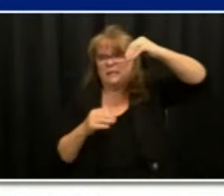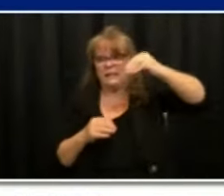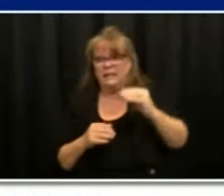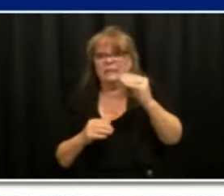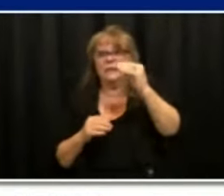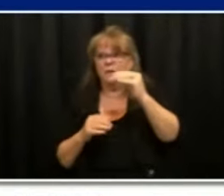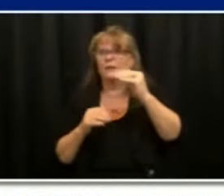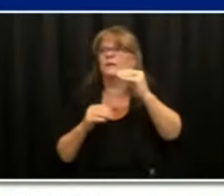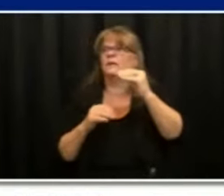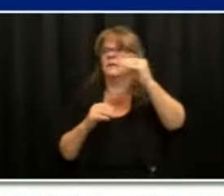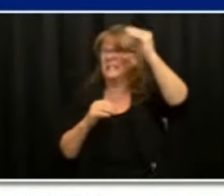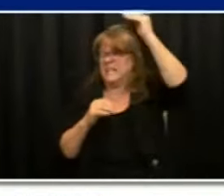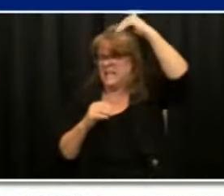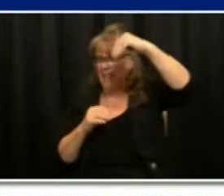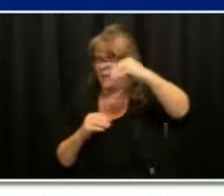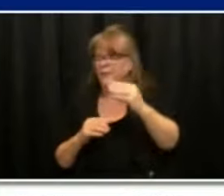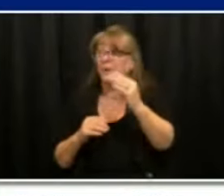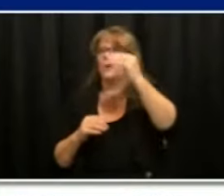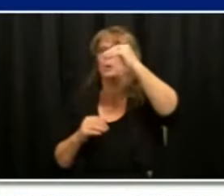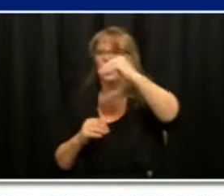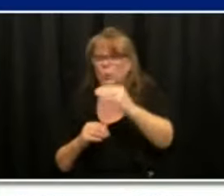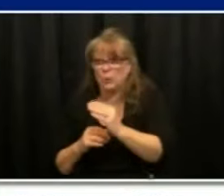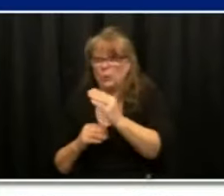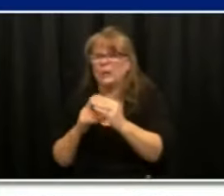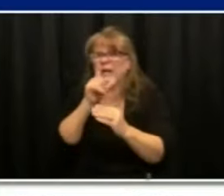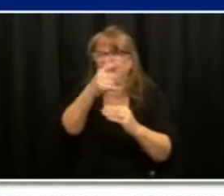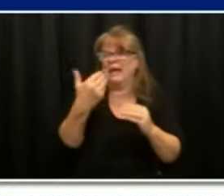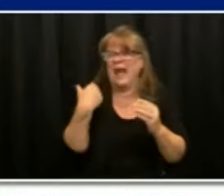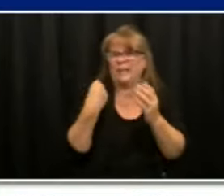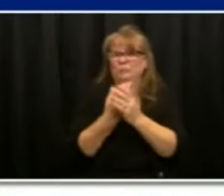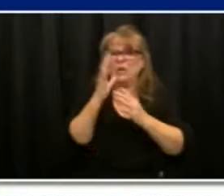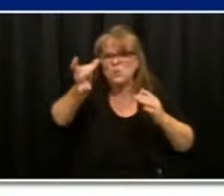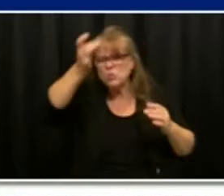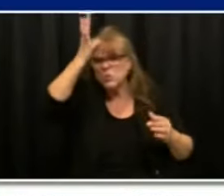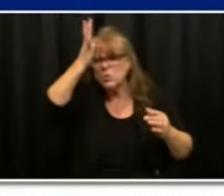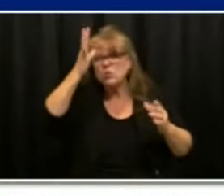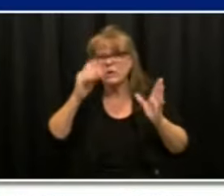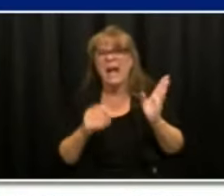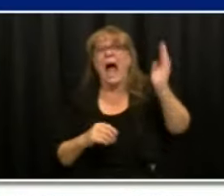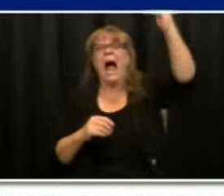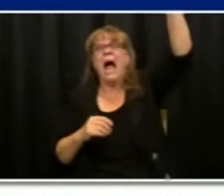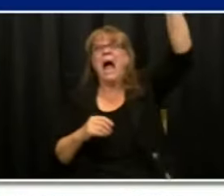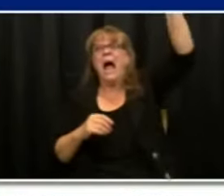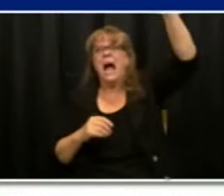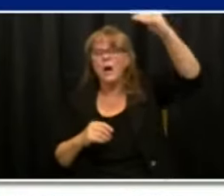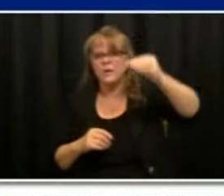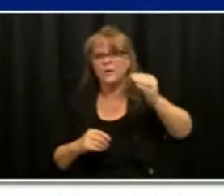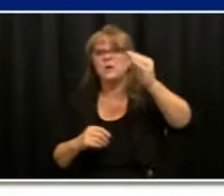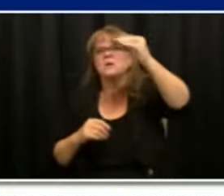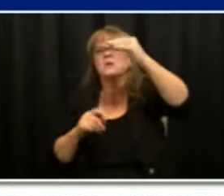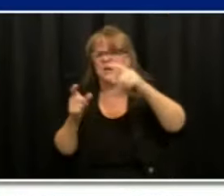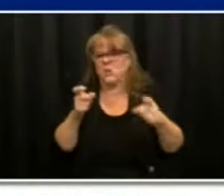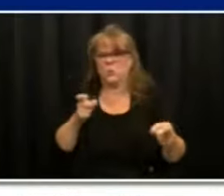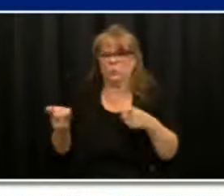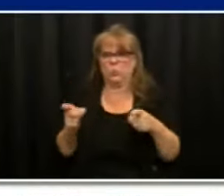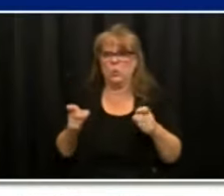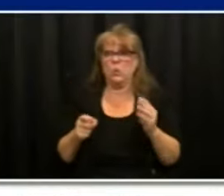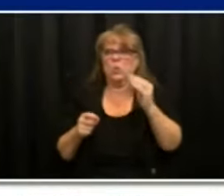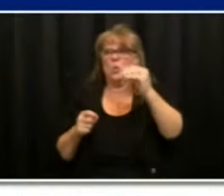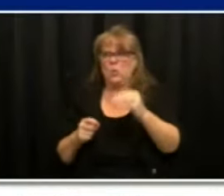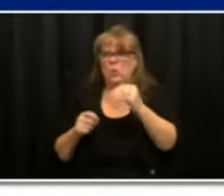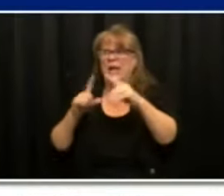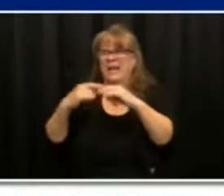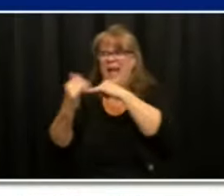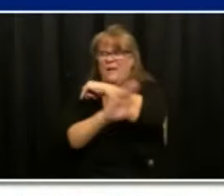we experienced in the spring, a much smaller July wave, and our current fall wave. At this point, our hospital admission rate